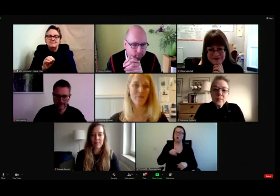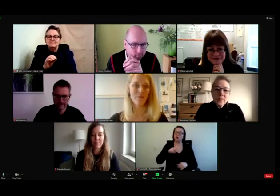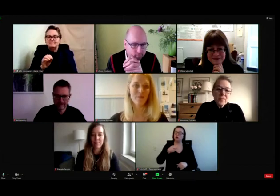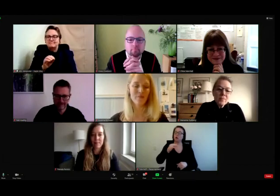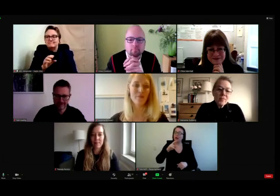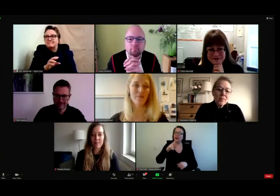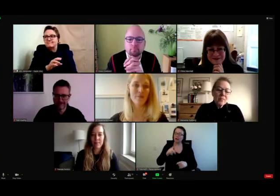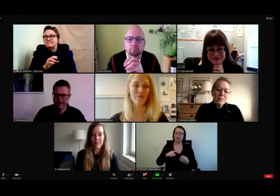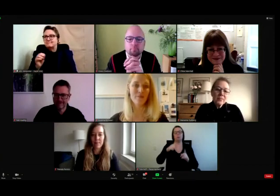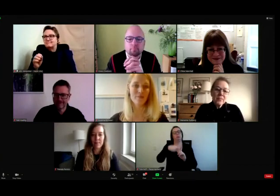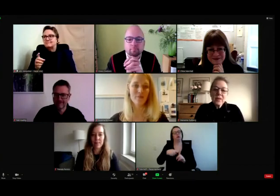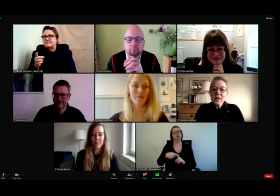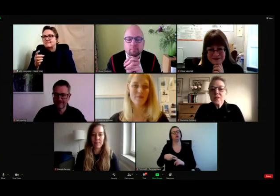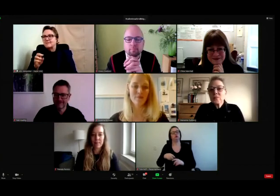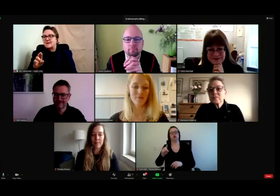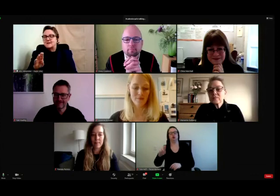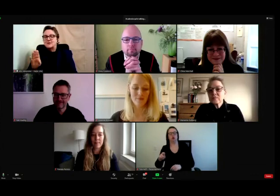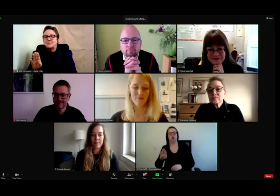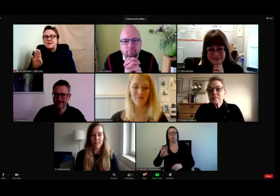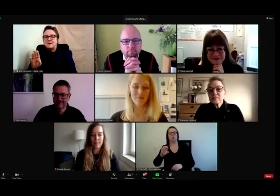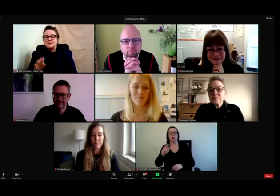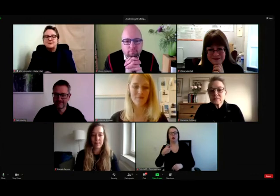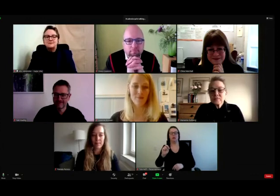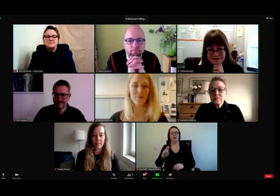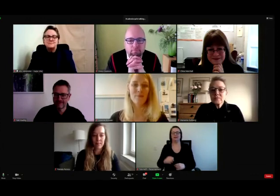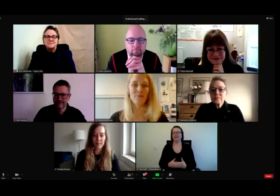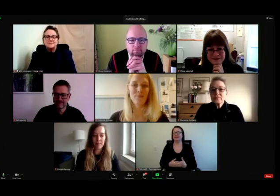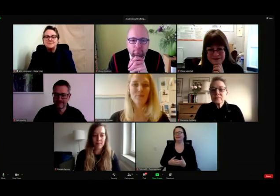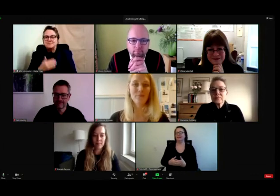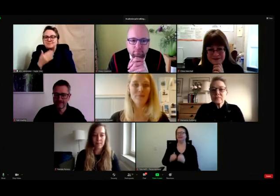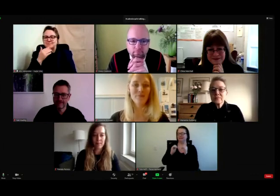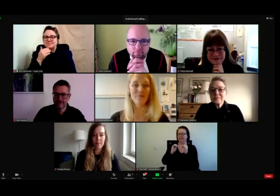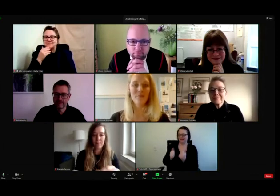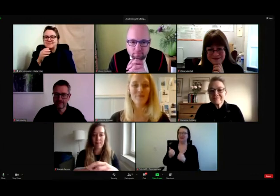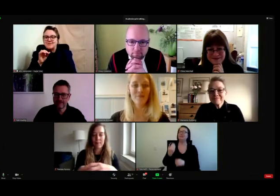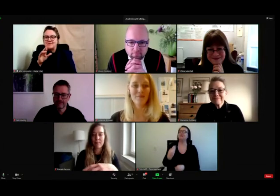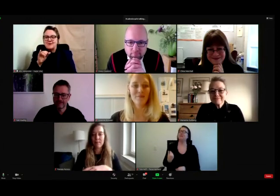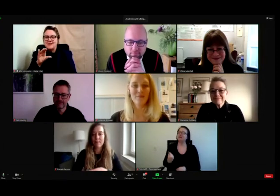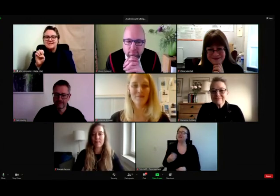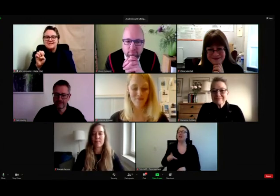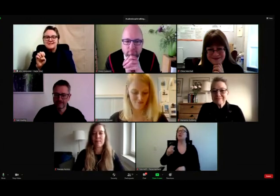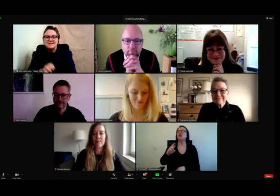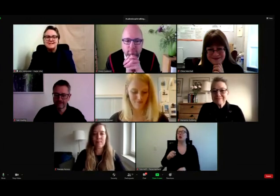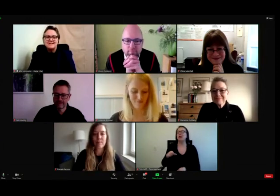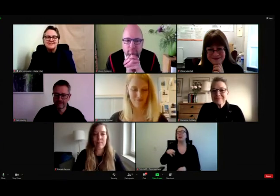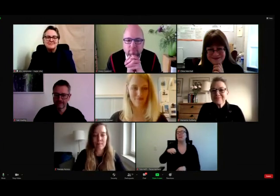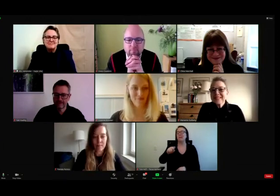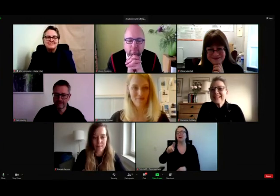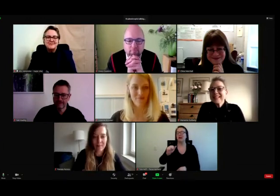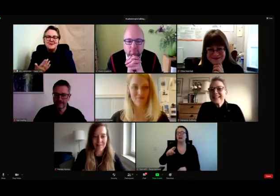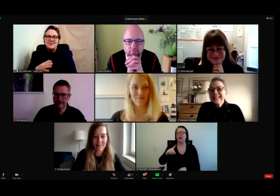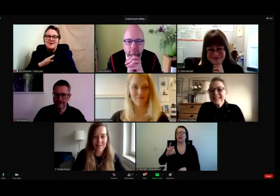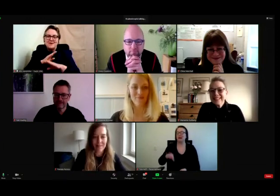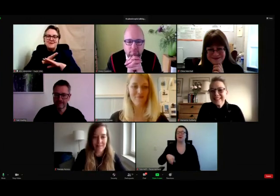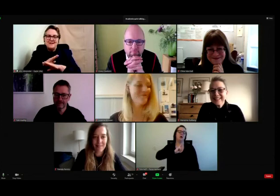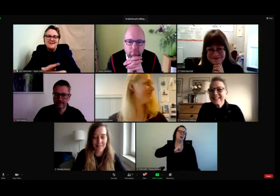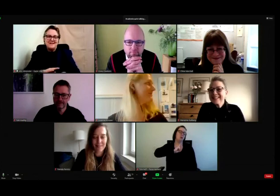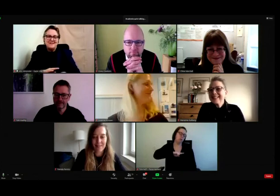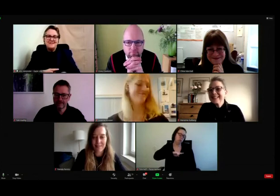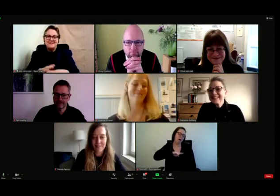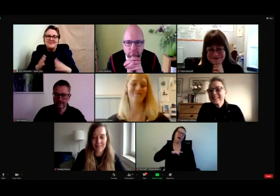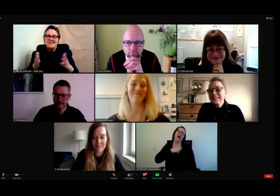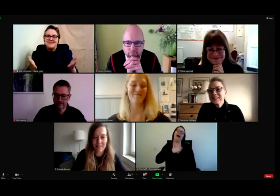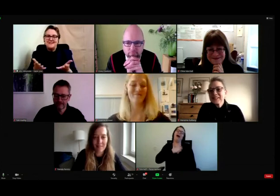Okay. Dear Francie, Dr. Manhardt, what a relief. Here we are